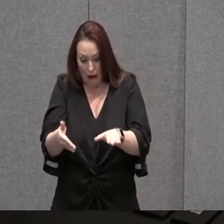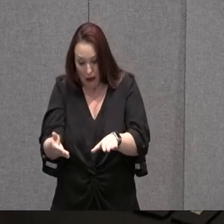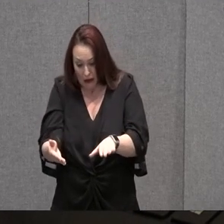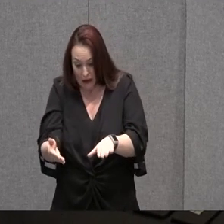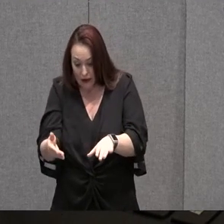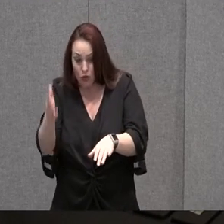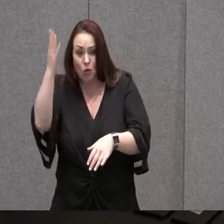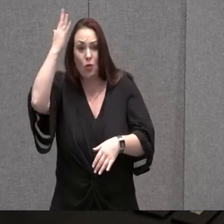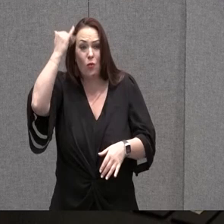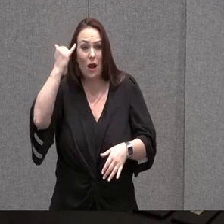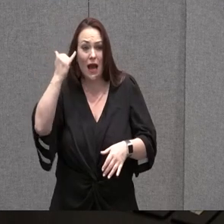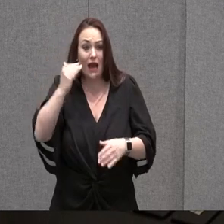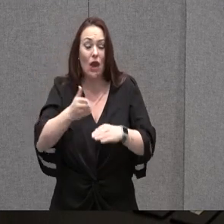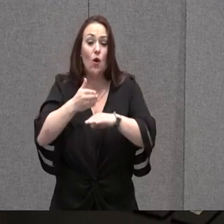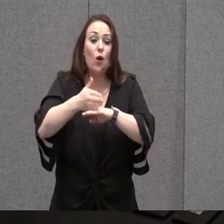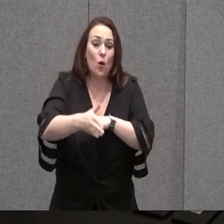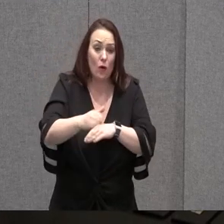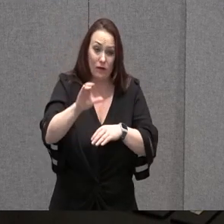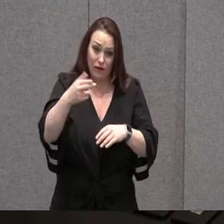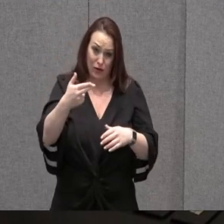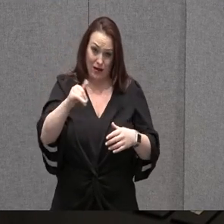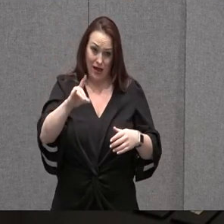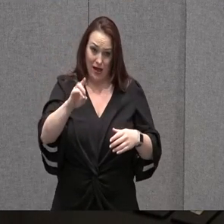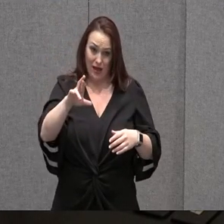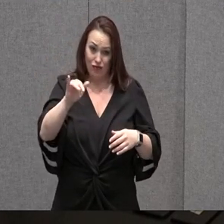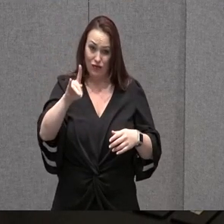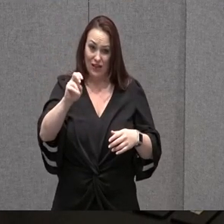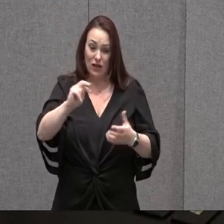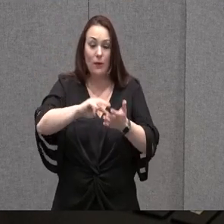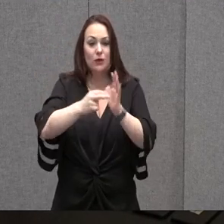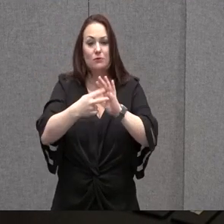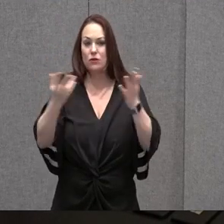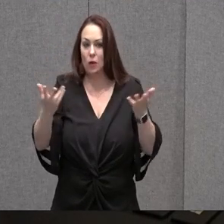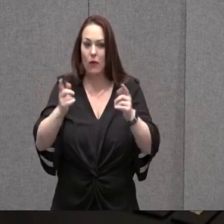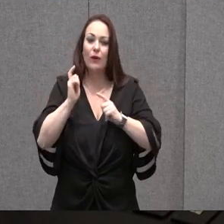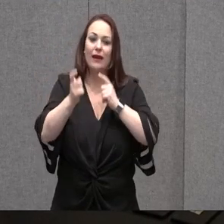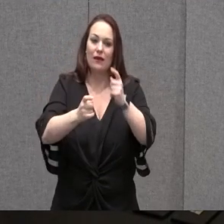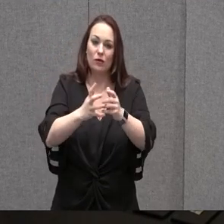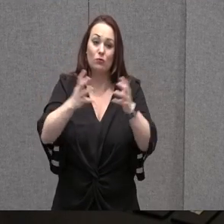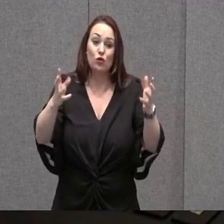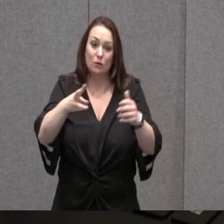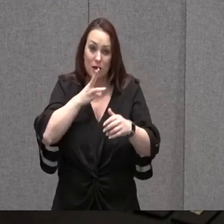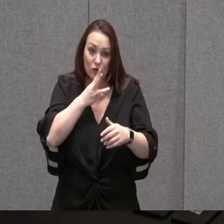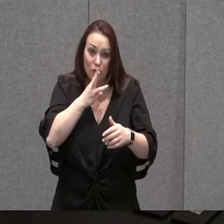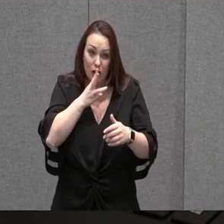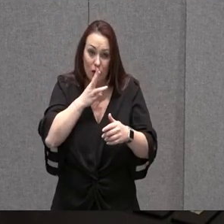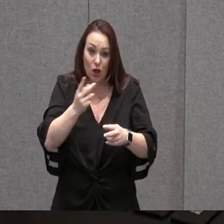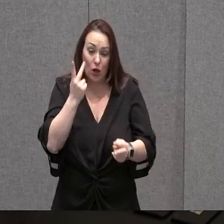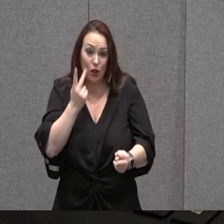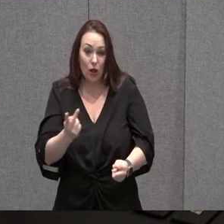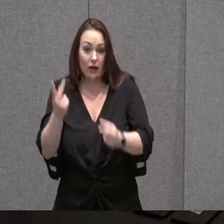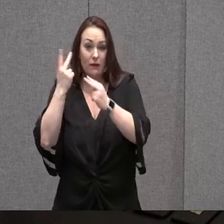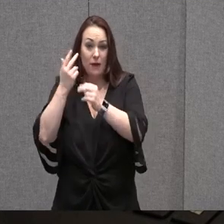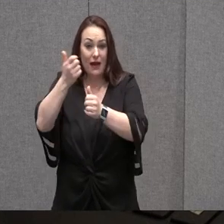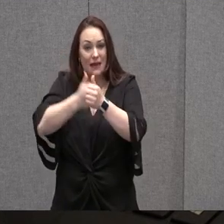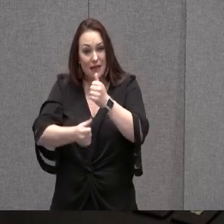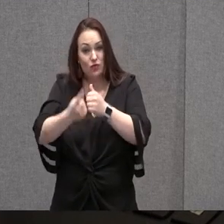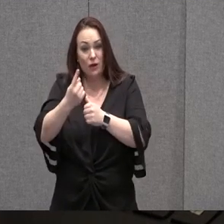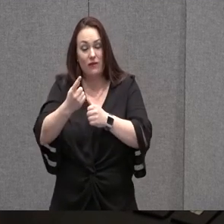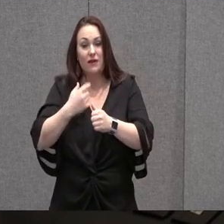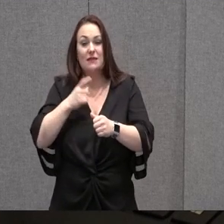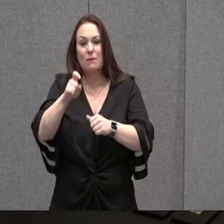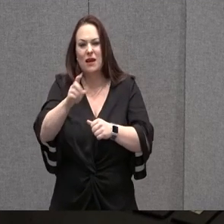overhydration. That's just a fancy way of saying we gave him too much water. Looking back, each one of us must have watered him every